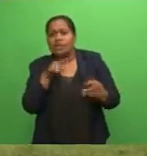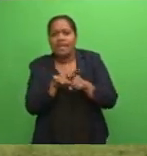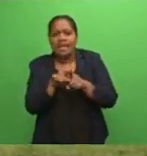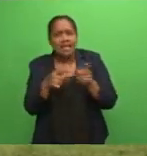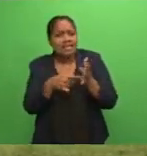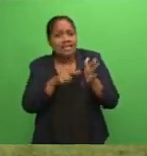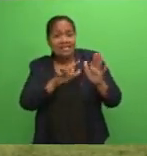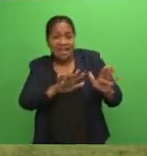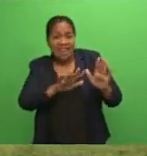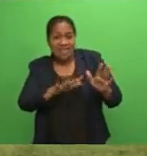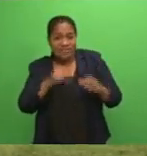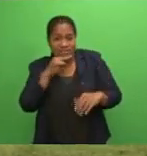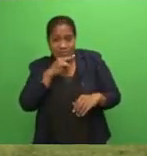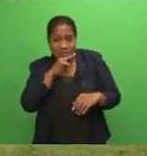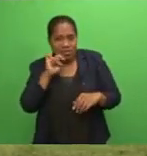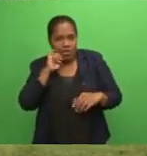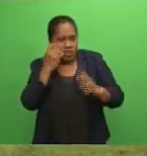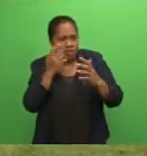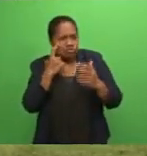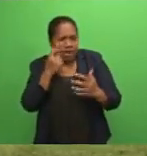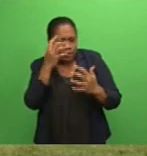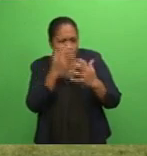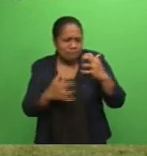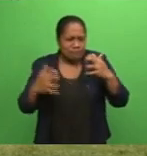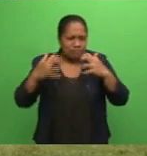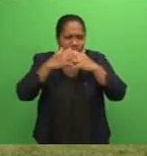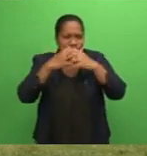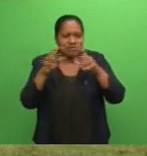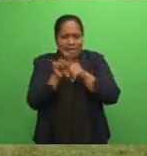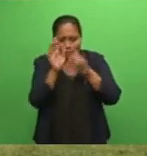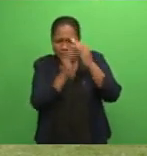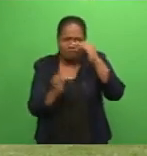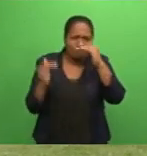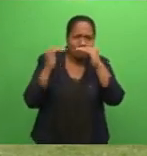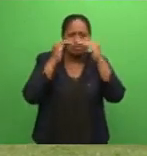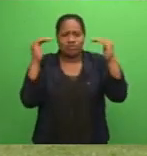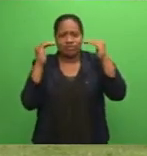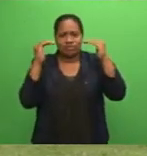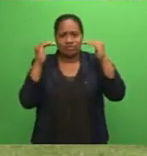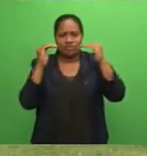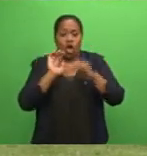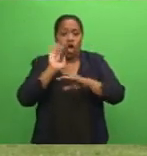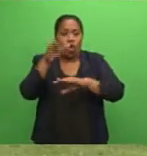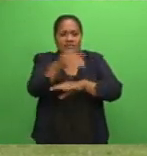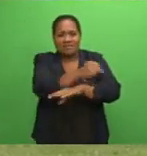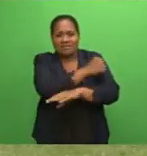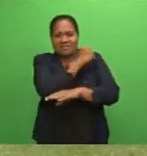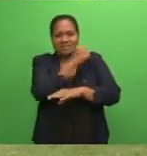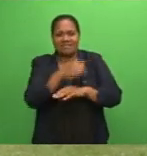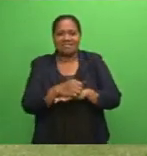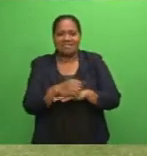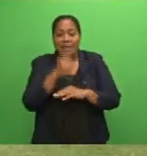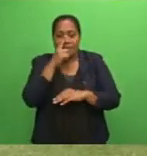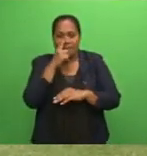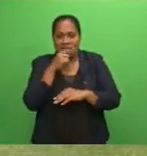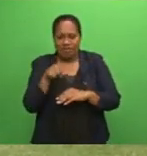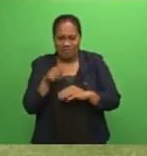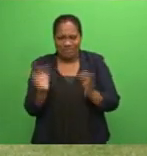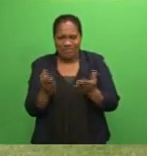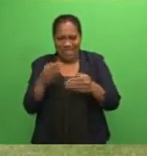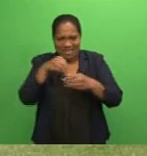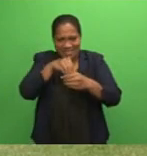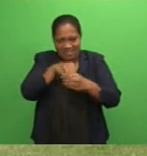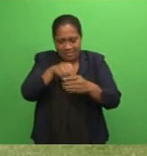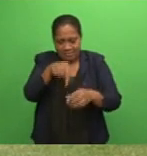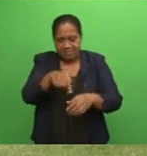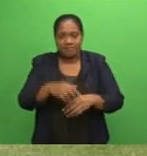boys, they will be trying to match up, right, with these overseas-based players. The Tailevu side will be looking to improve on its kicking game before